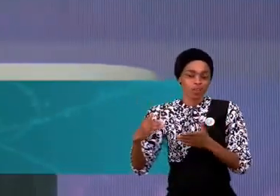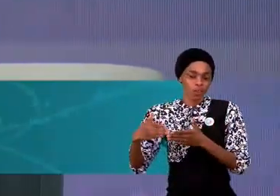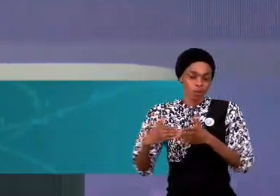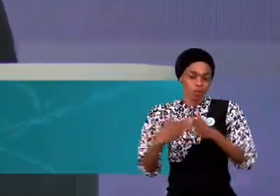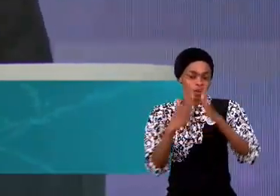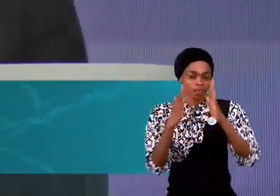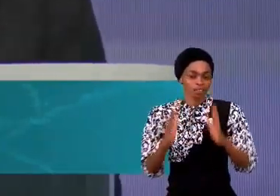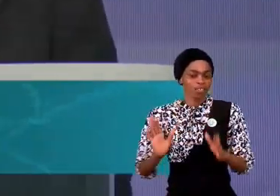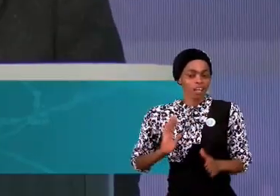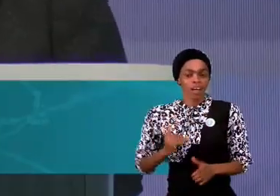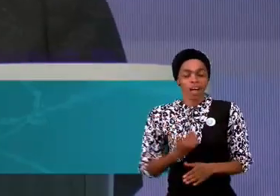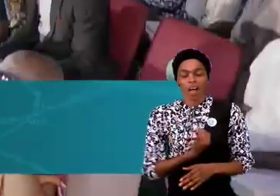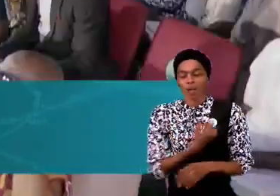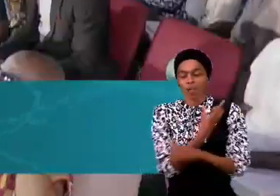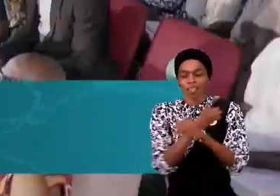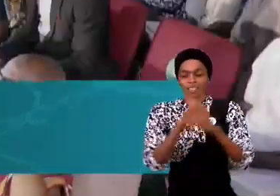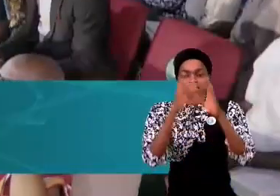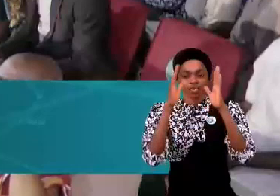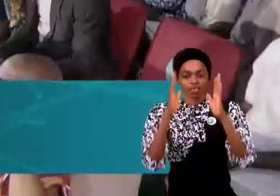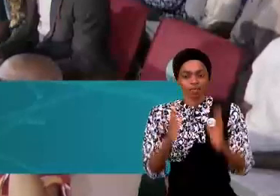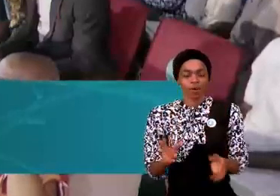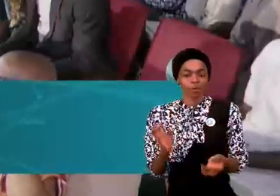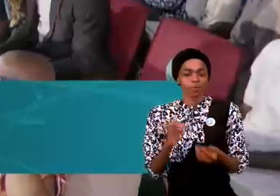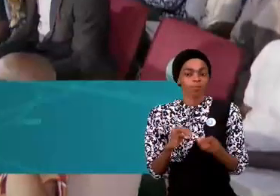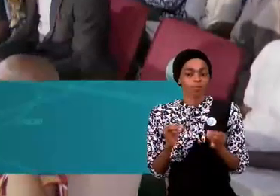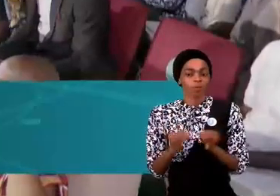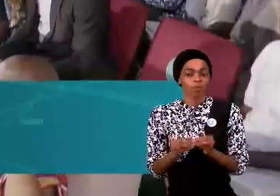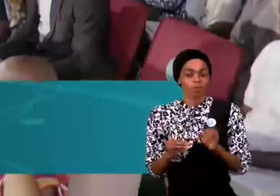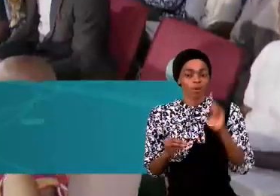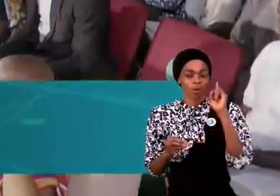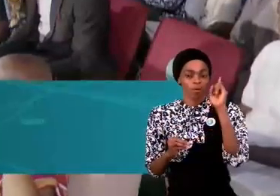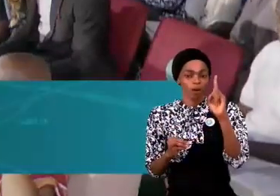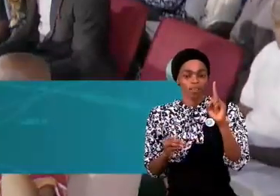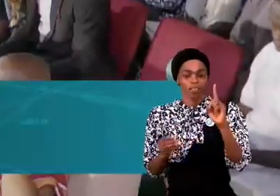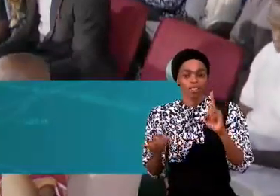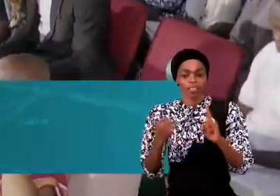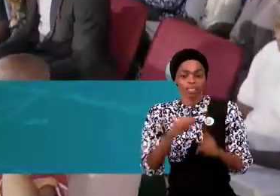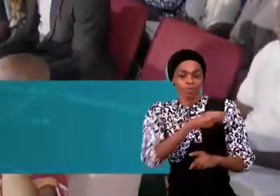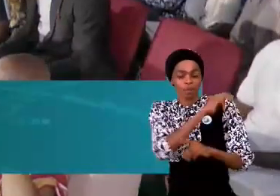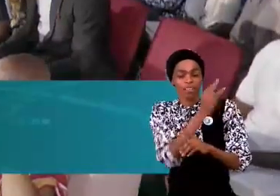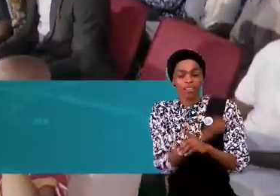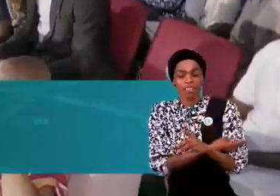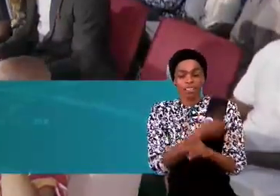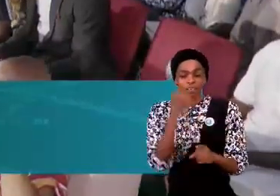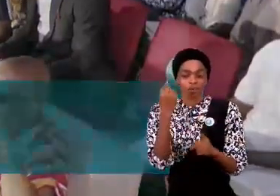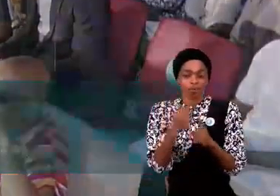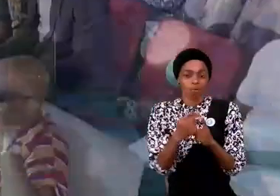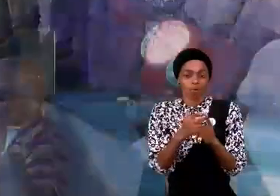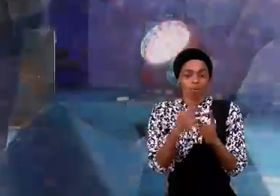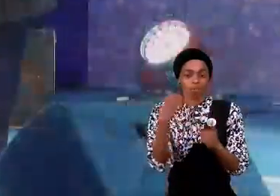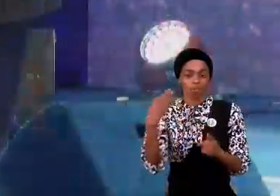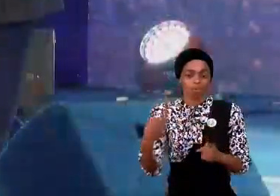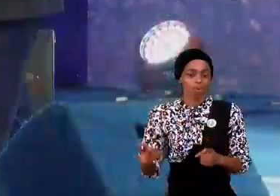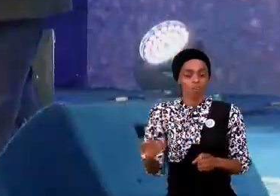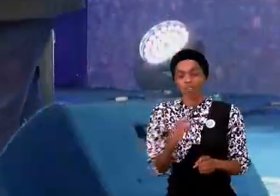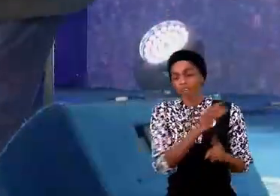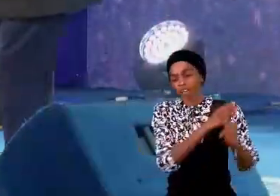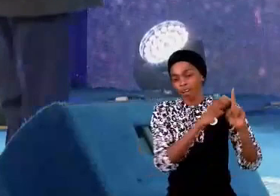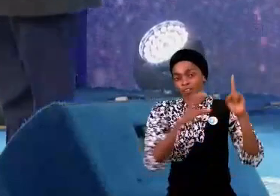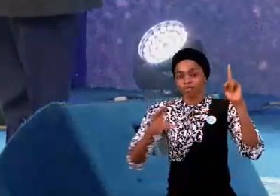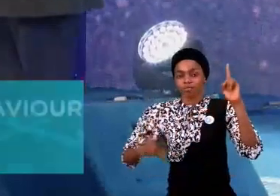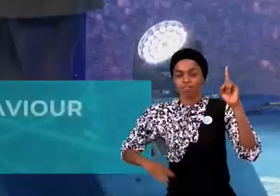of Christ, our Savior. It says in Luke chapter 24,